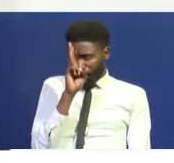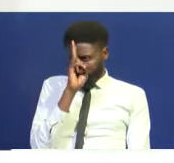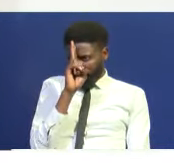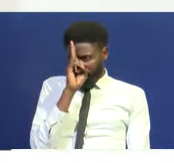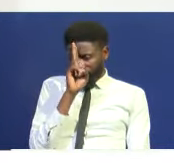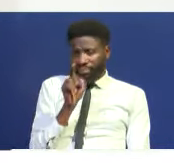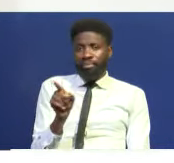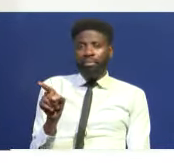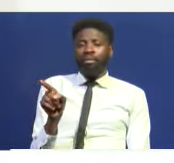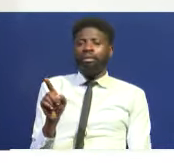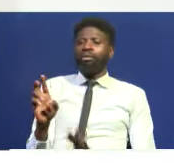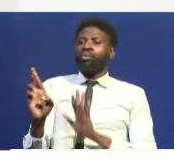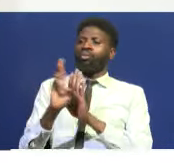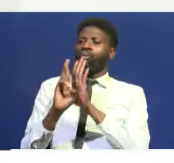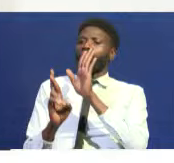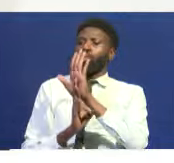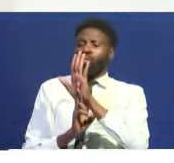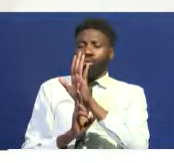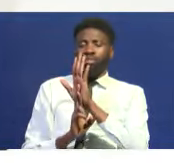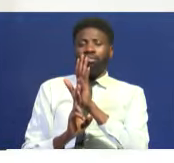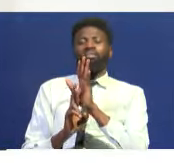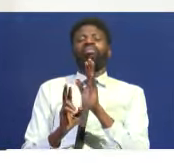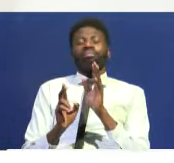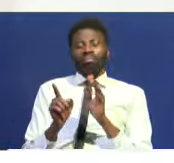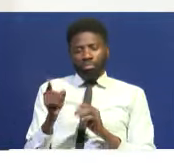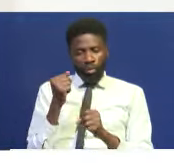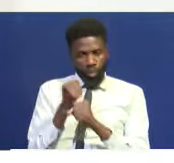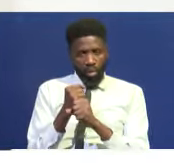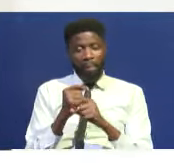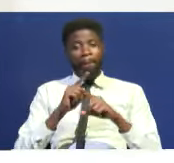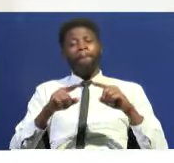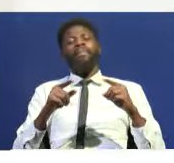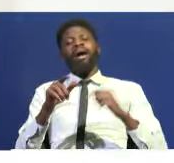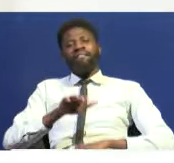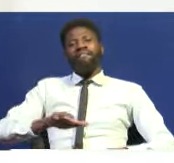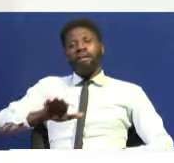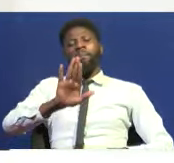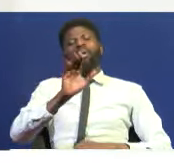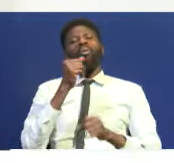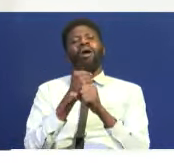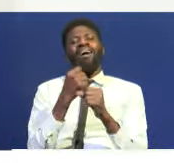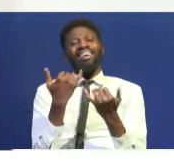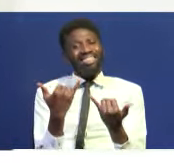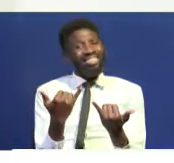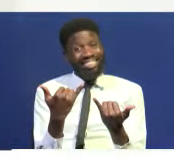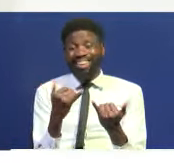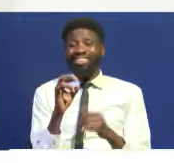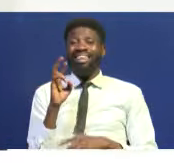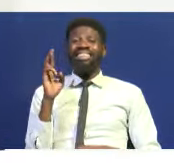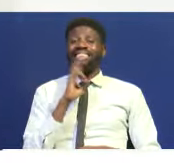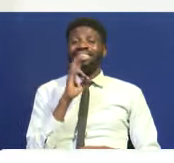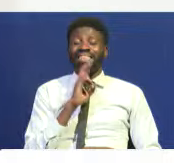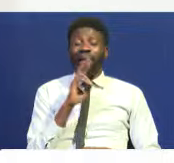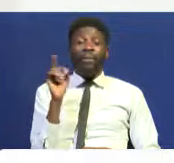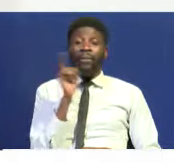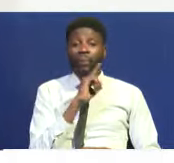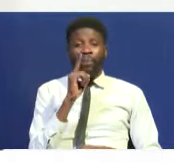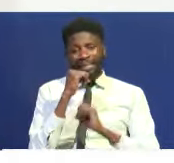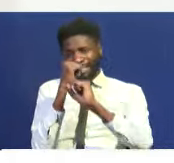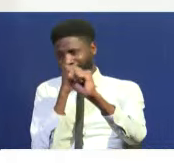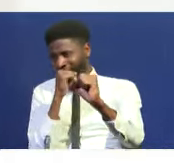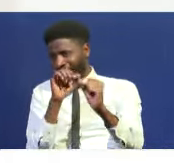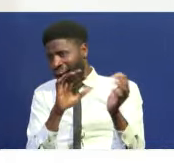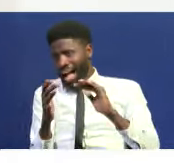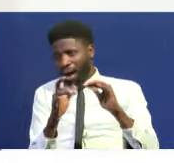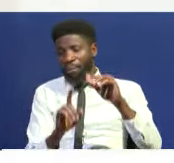services operate today is volatile, uncertain, at many a time